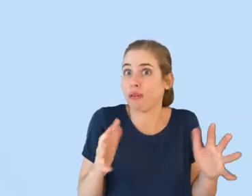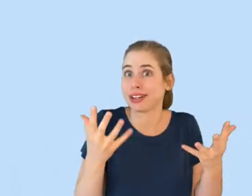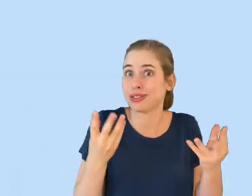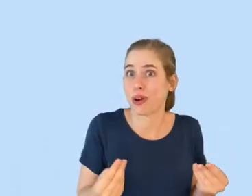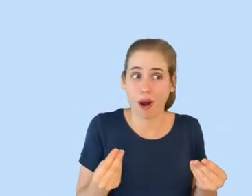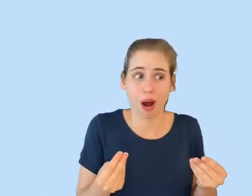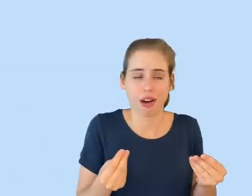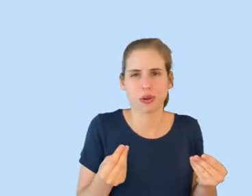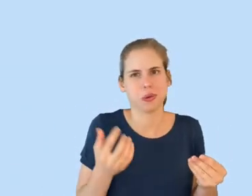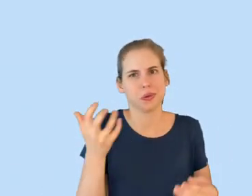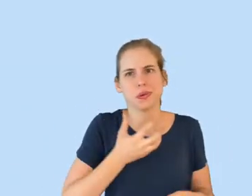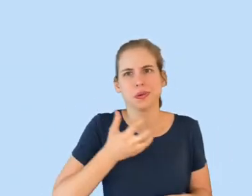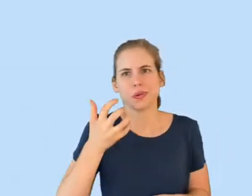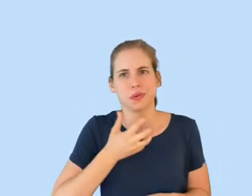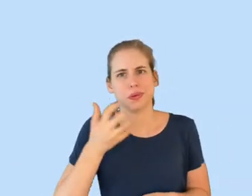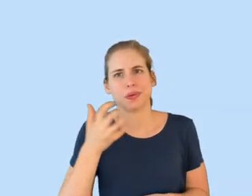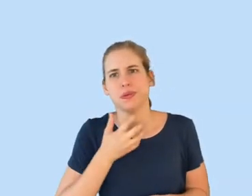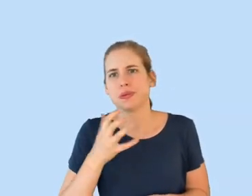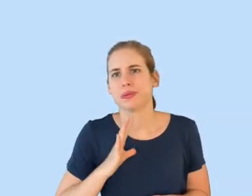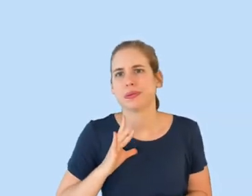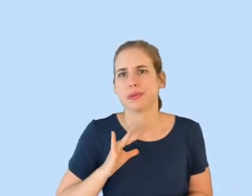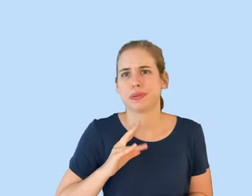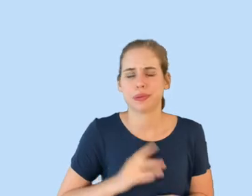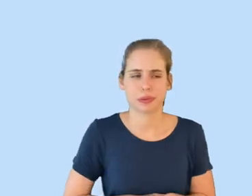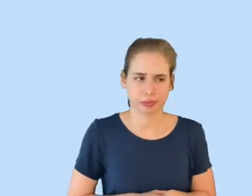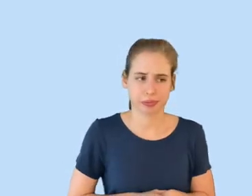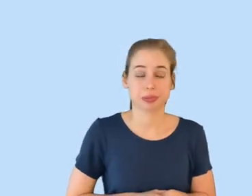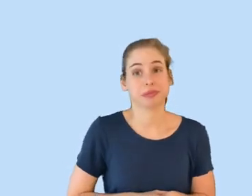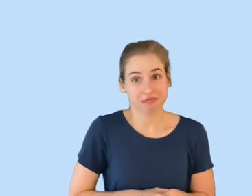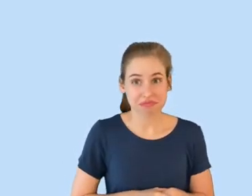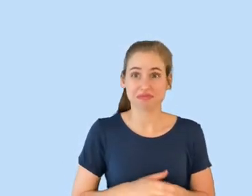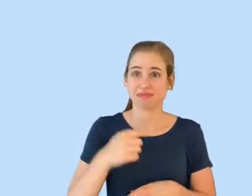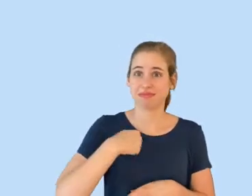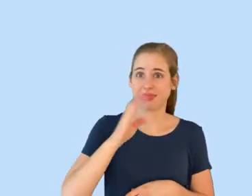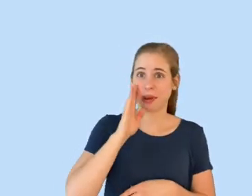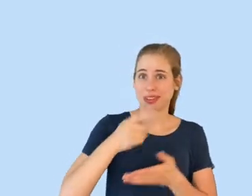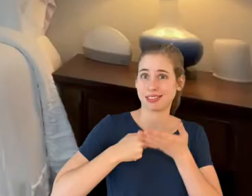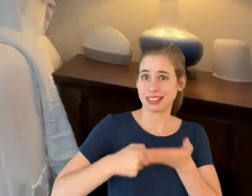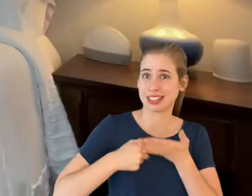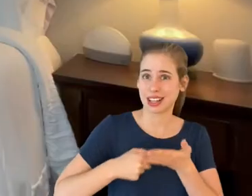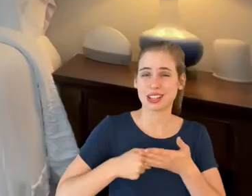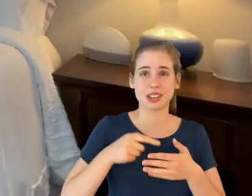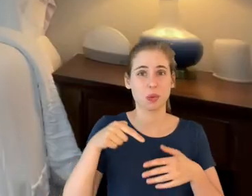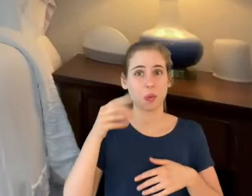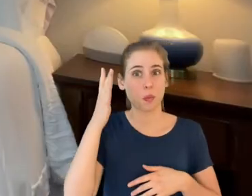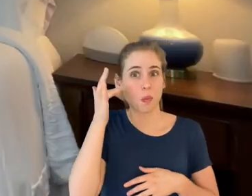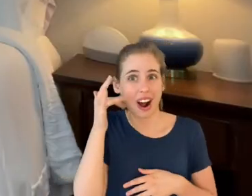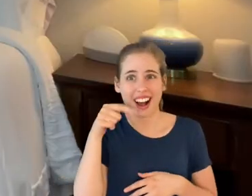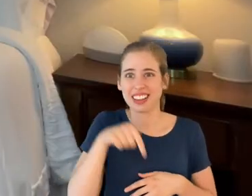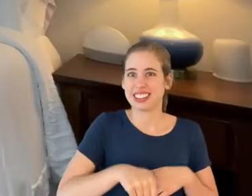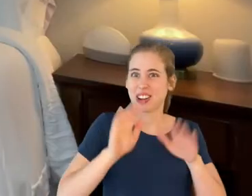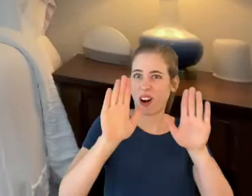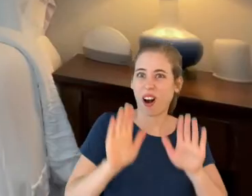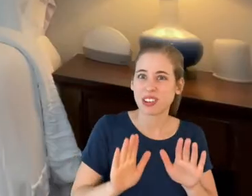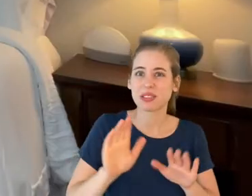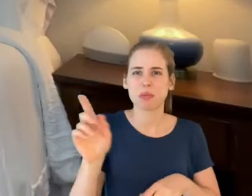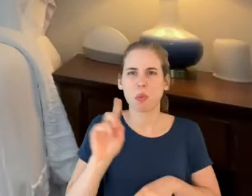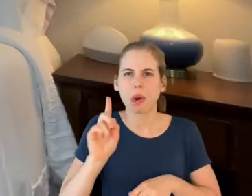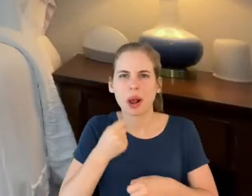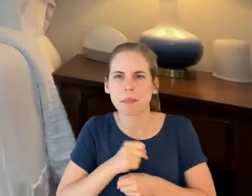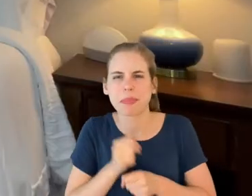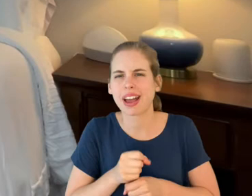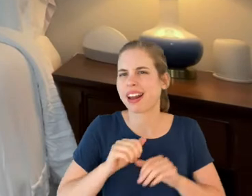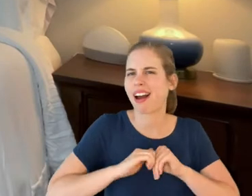And as soon as you bring them out of the packaging, that's what these feel like. So I'm gonna go over what makes them amazing, how they're made, where